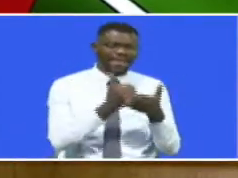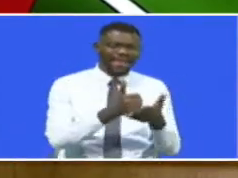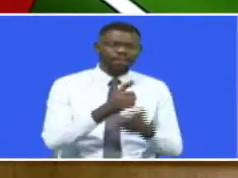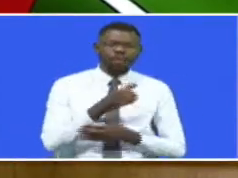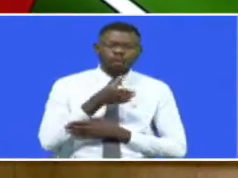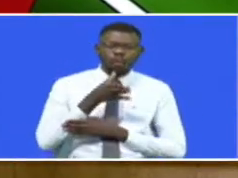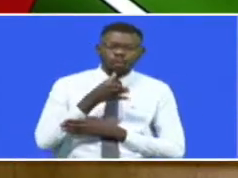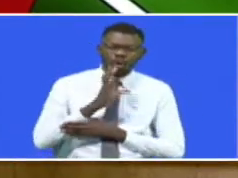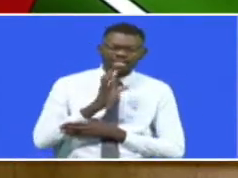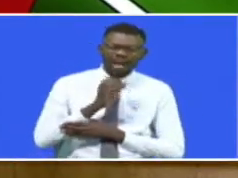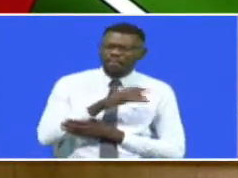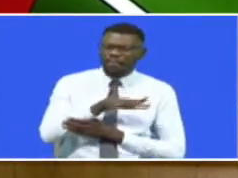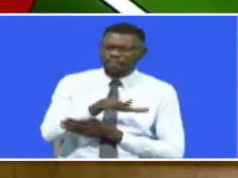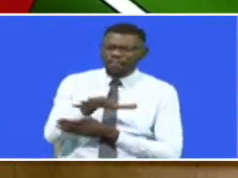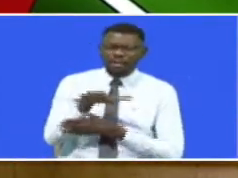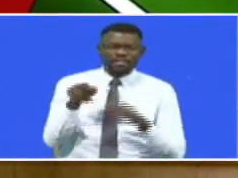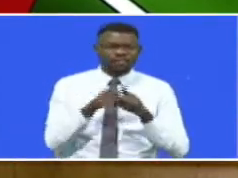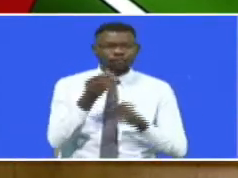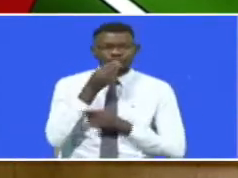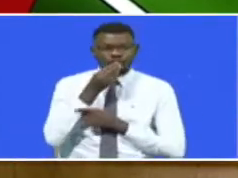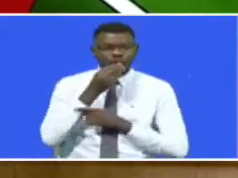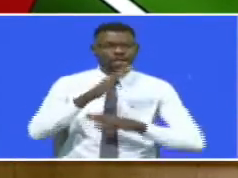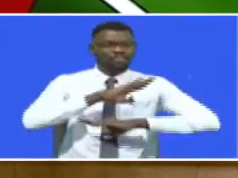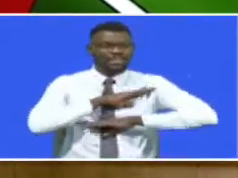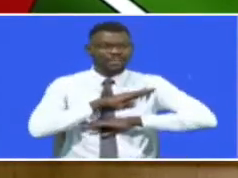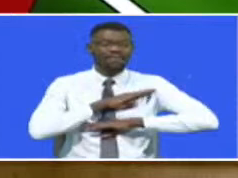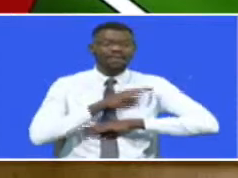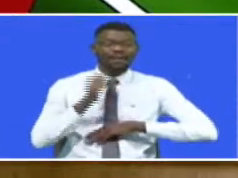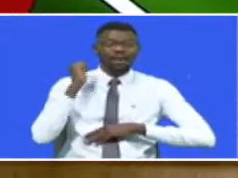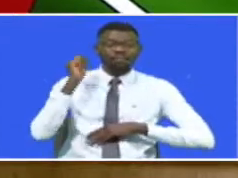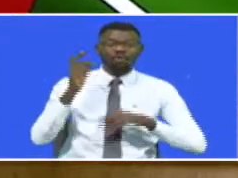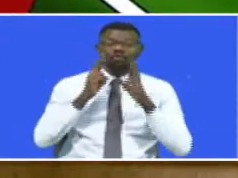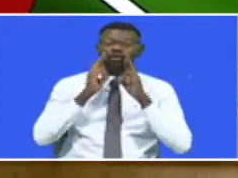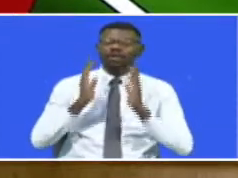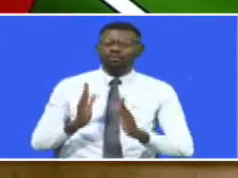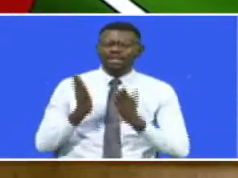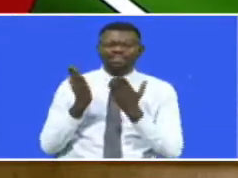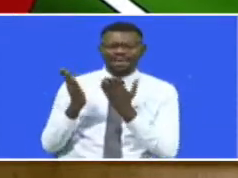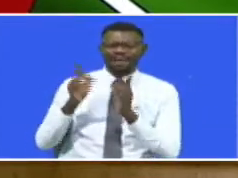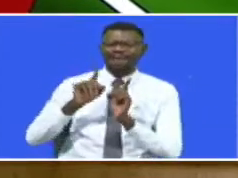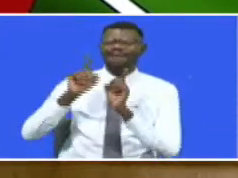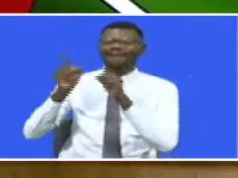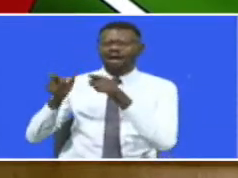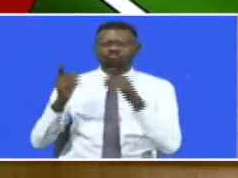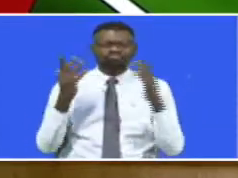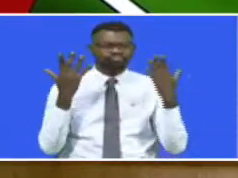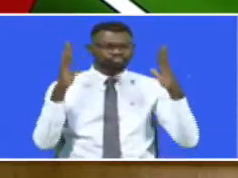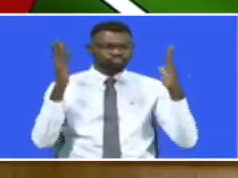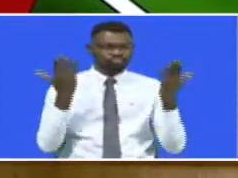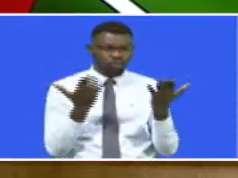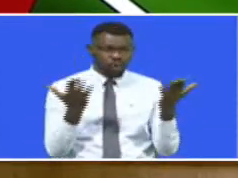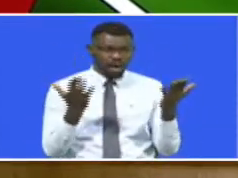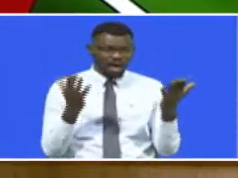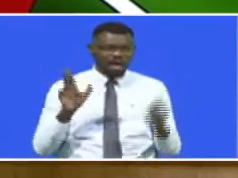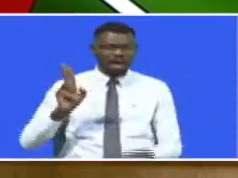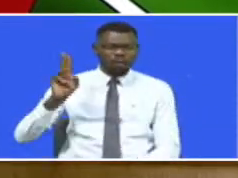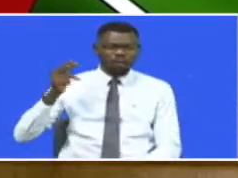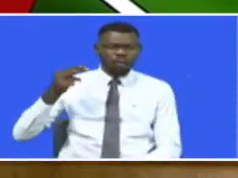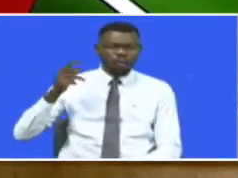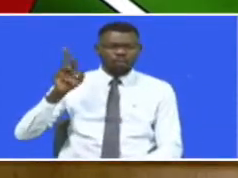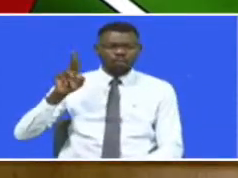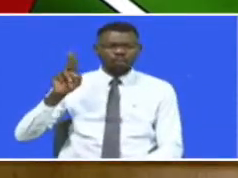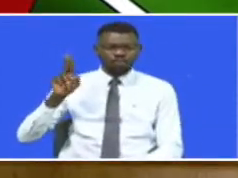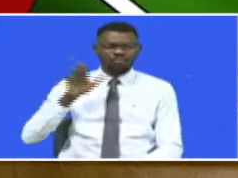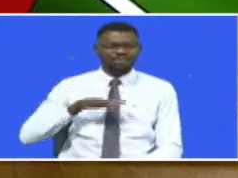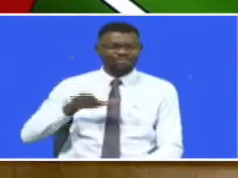counter perennial food shortage. KTN's political affairs reporter Daniel Kariuki attended the celebrations at the Uhuru Gardens and filed this